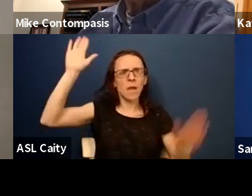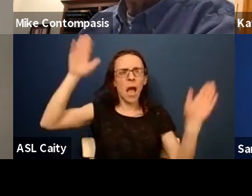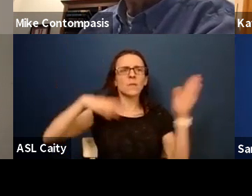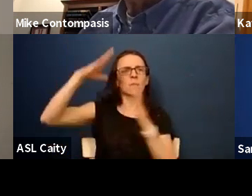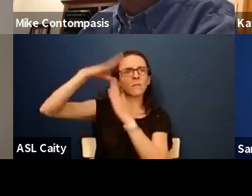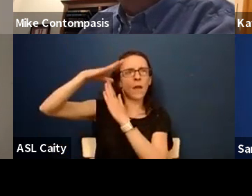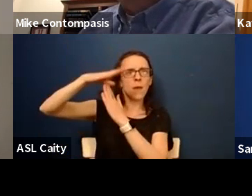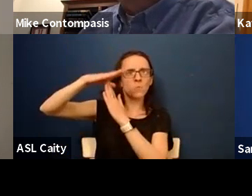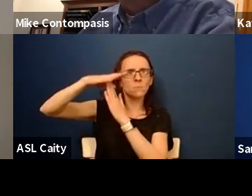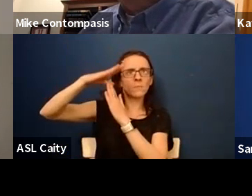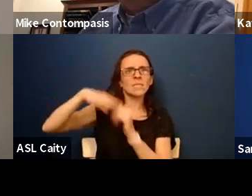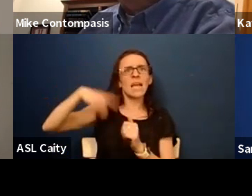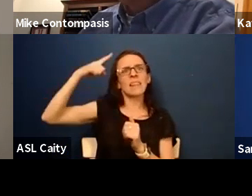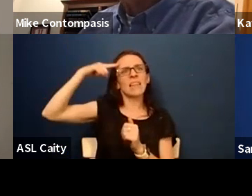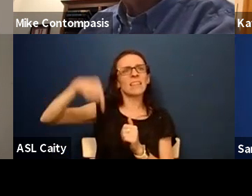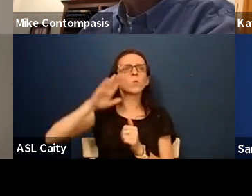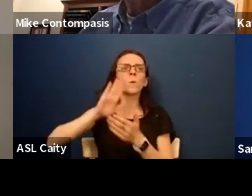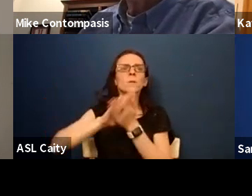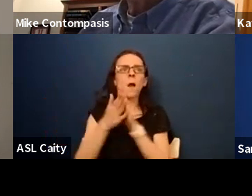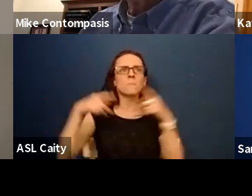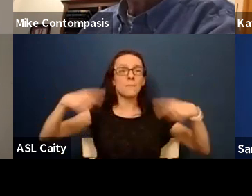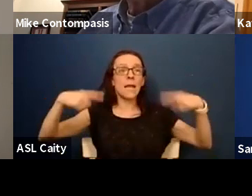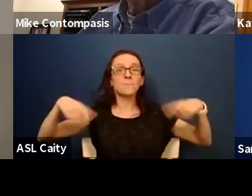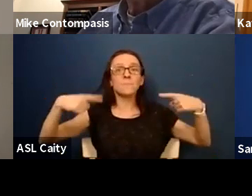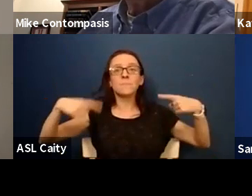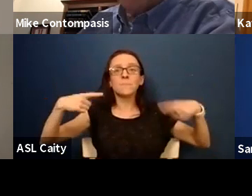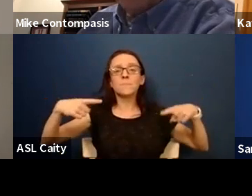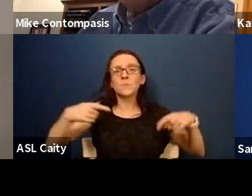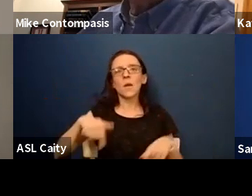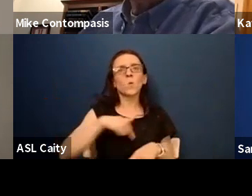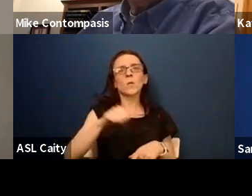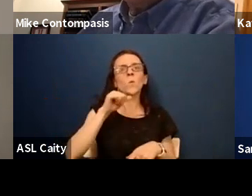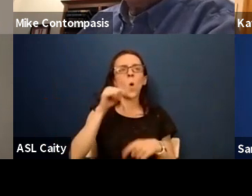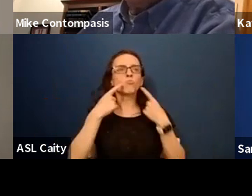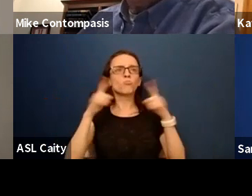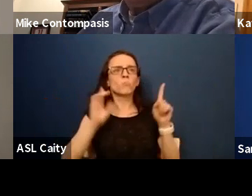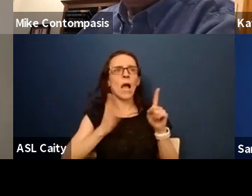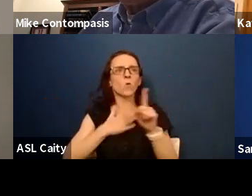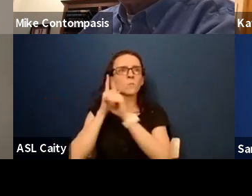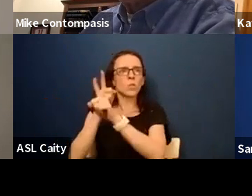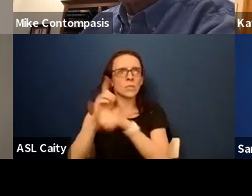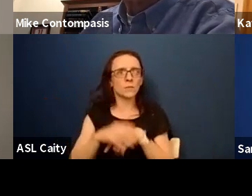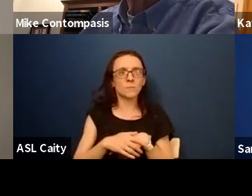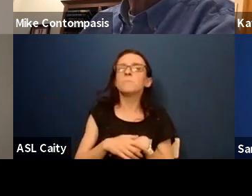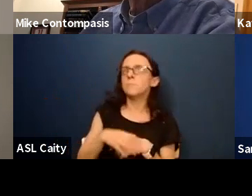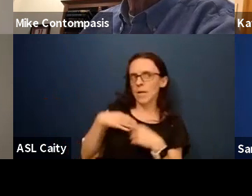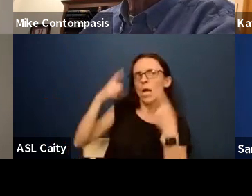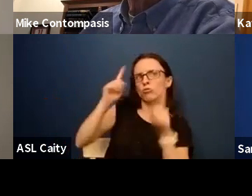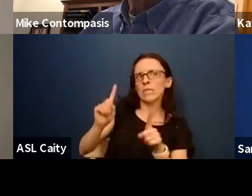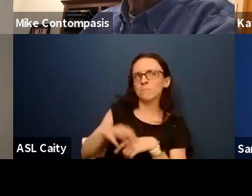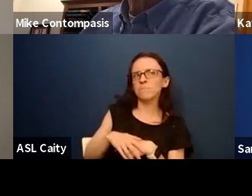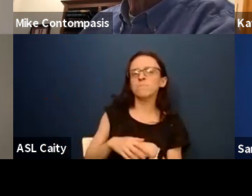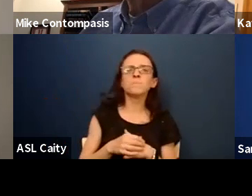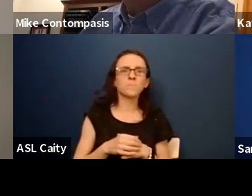now going to get into a debate that is not going to get us to achieving our objective. Okay. Agreed. Okay, so